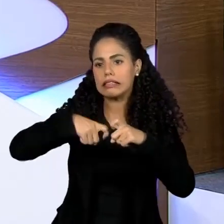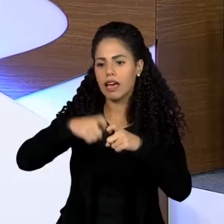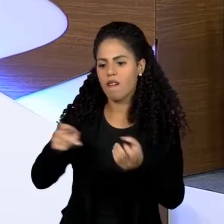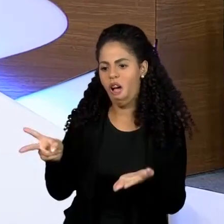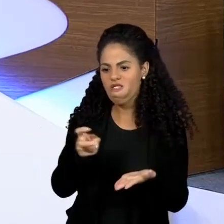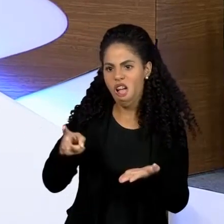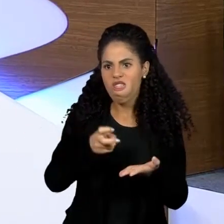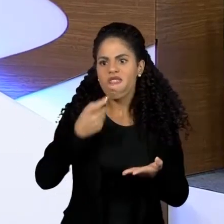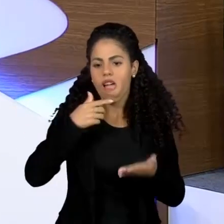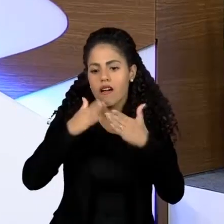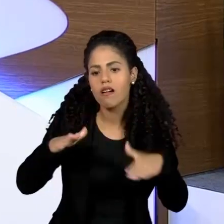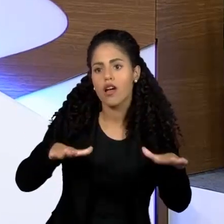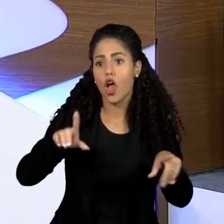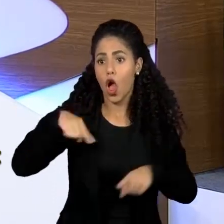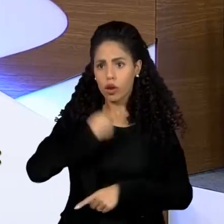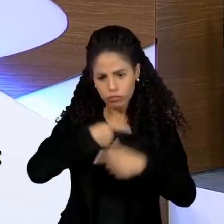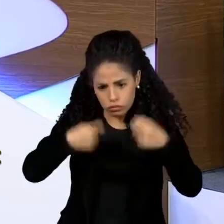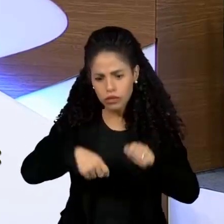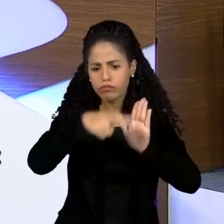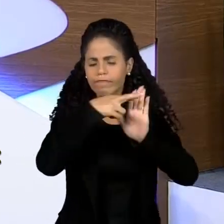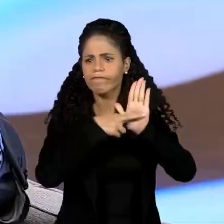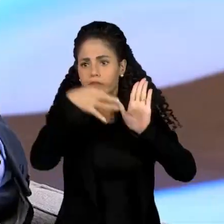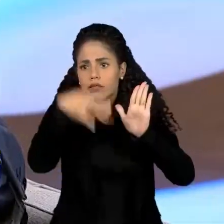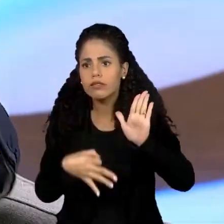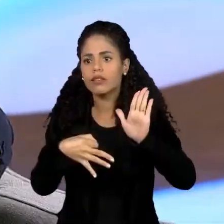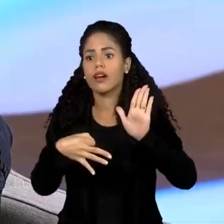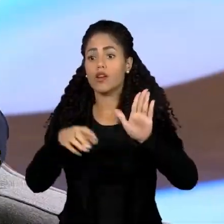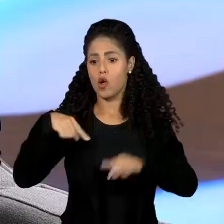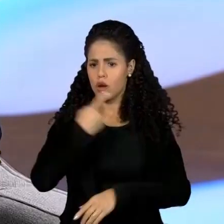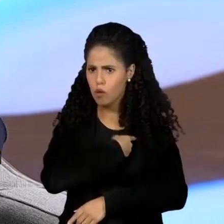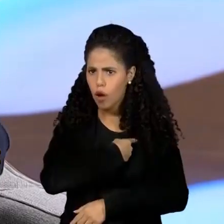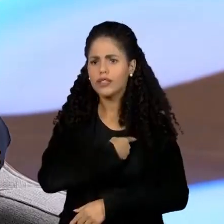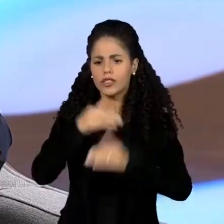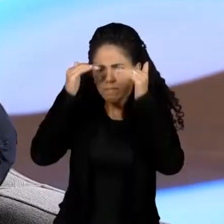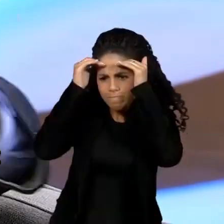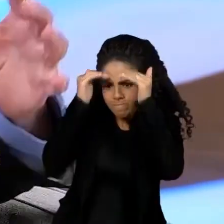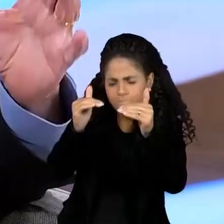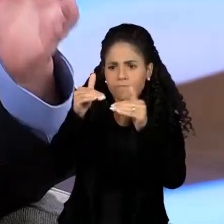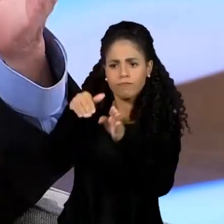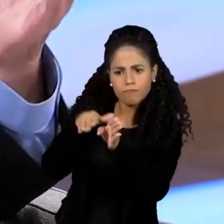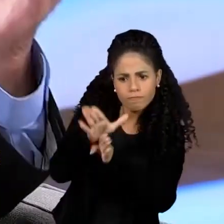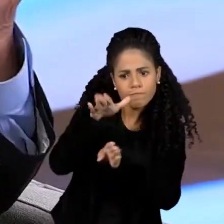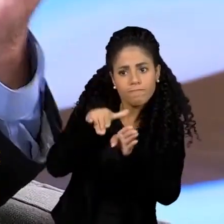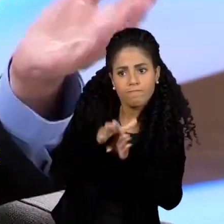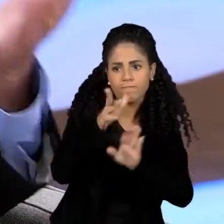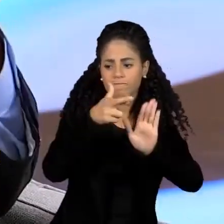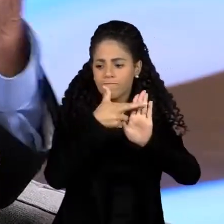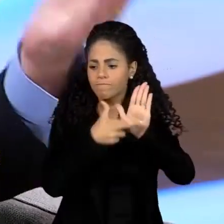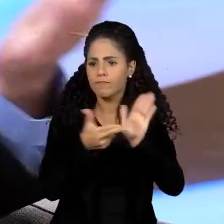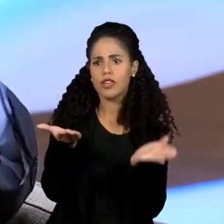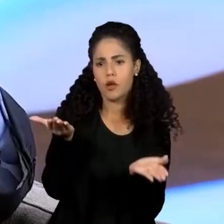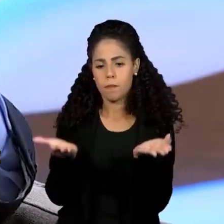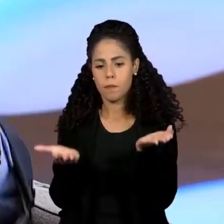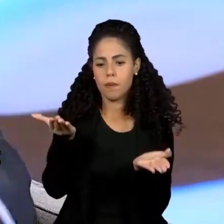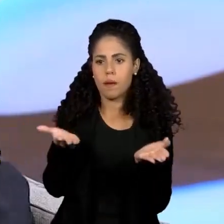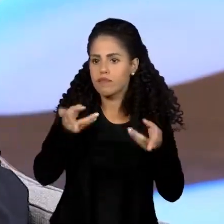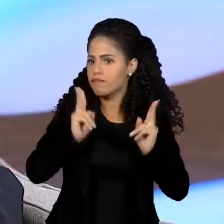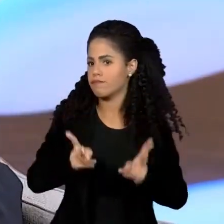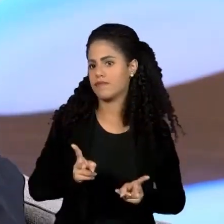to regulate, and we have principles that guide that, and we're always doing a